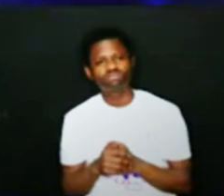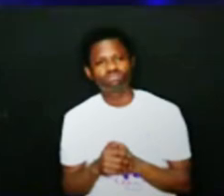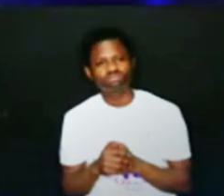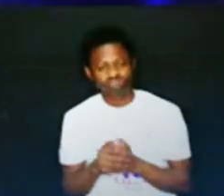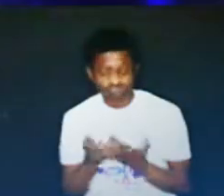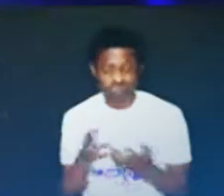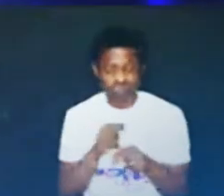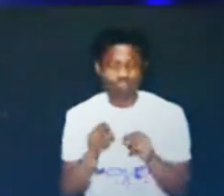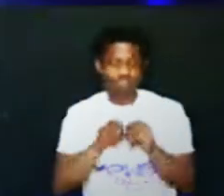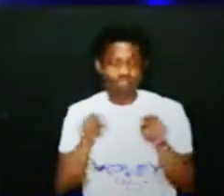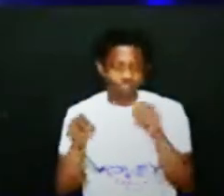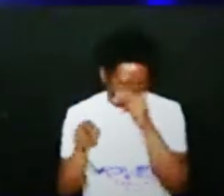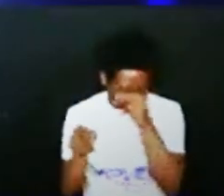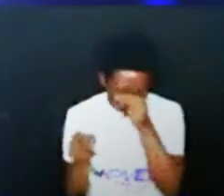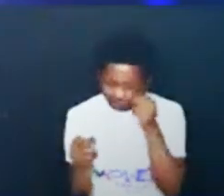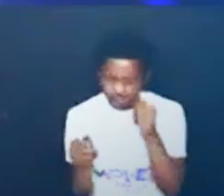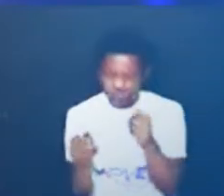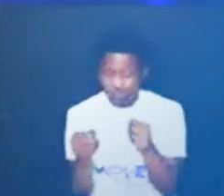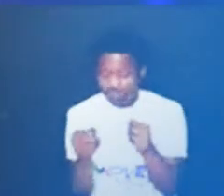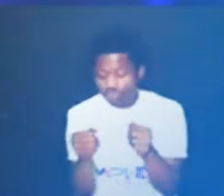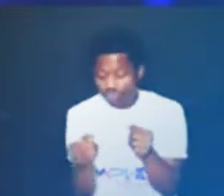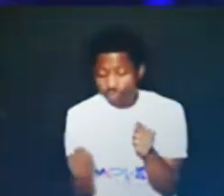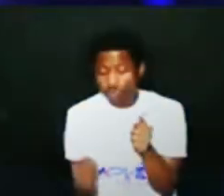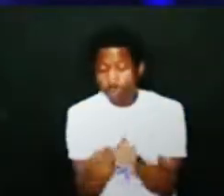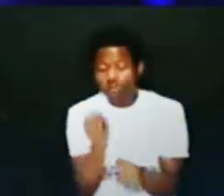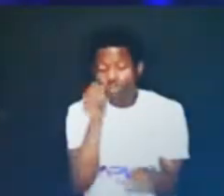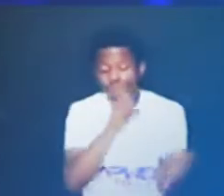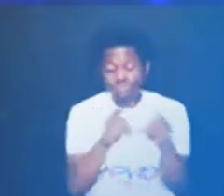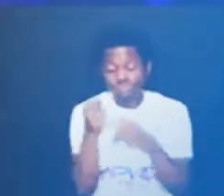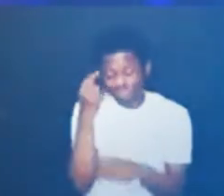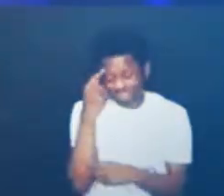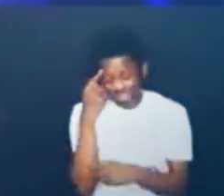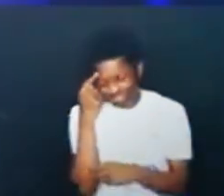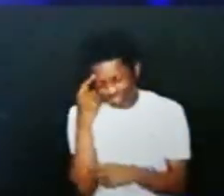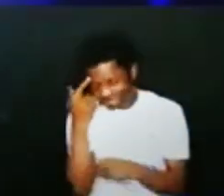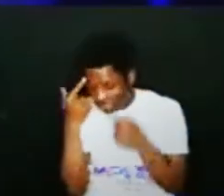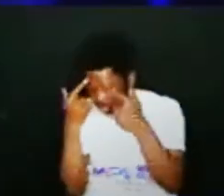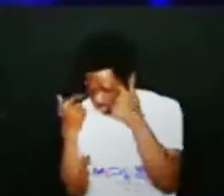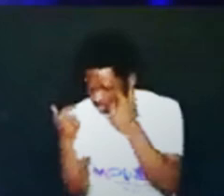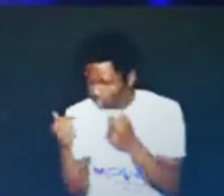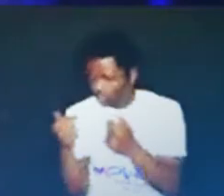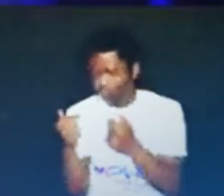normally people feel that it was the dream that he dreamed that made this, but